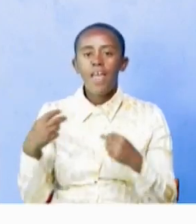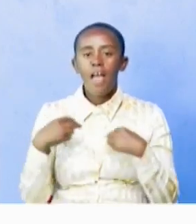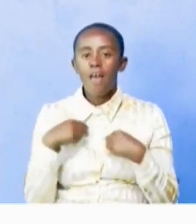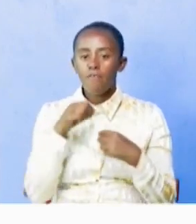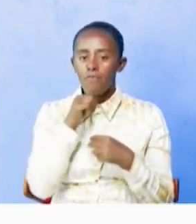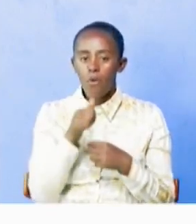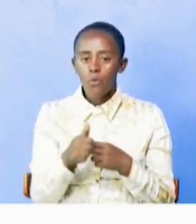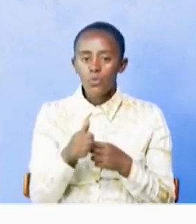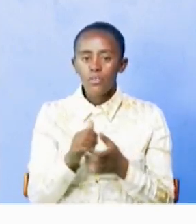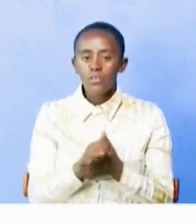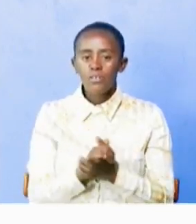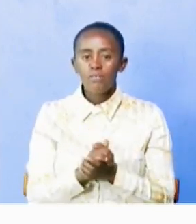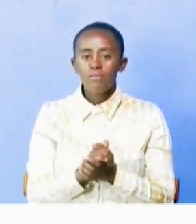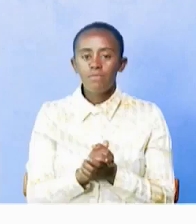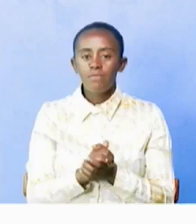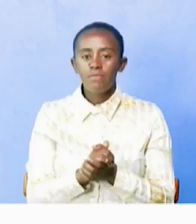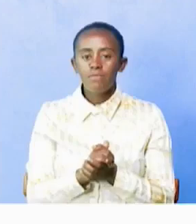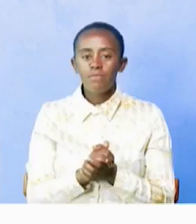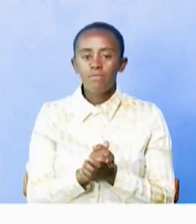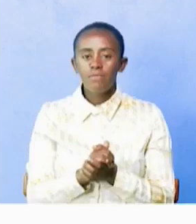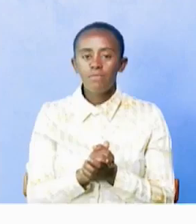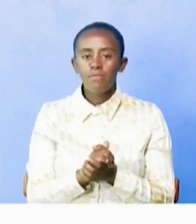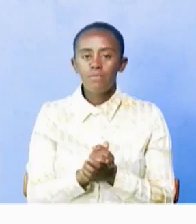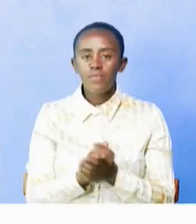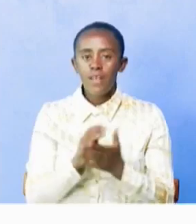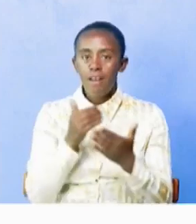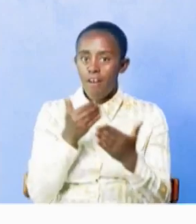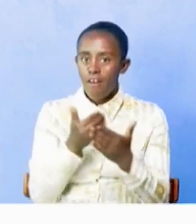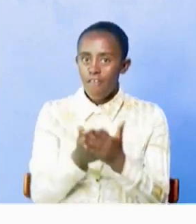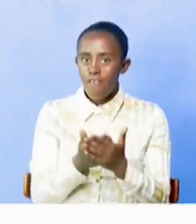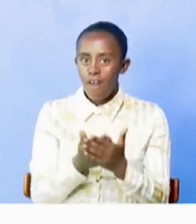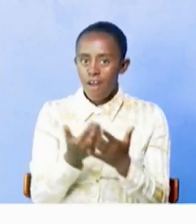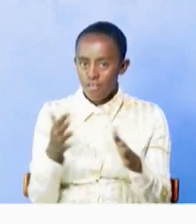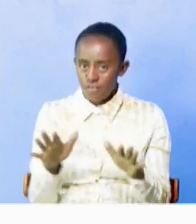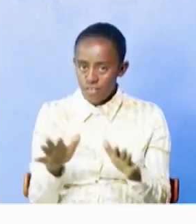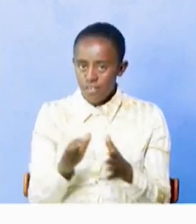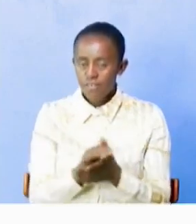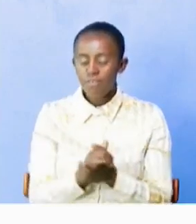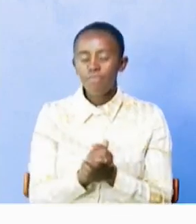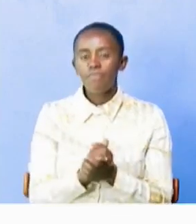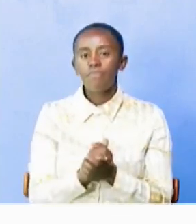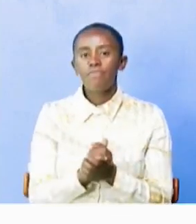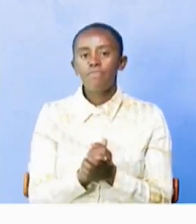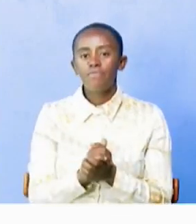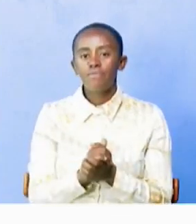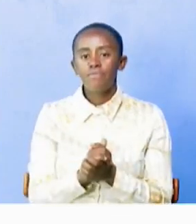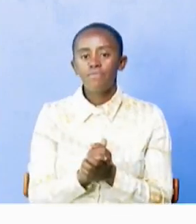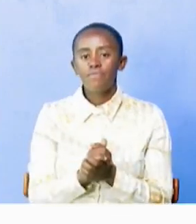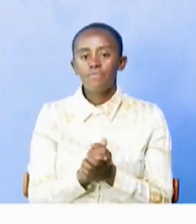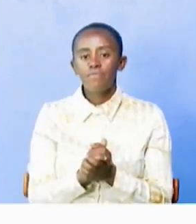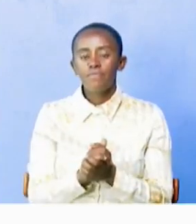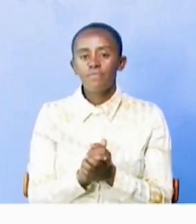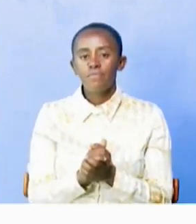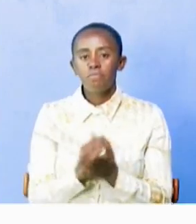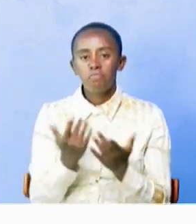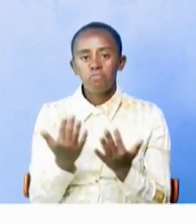arrived yet.